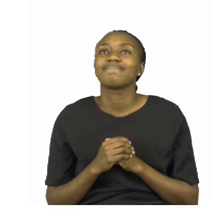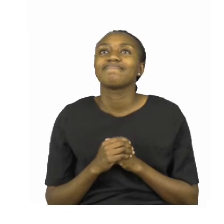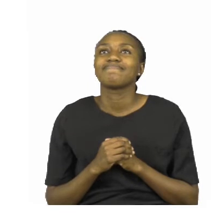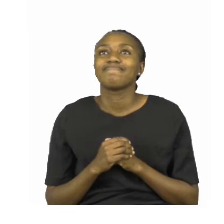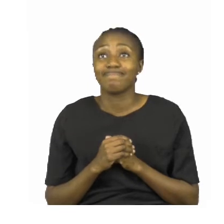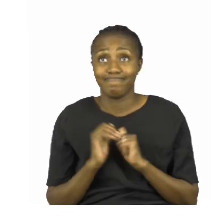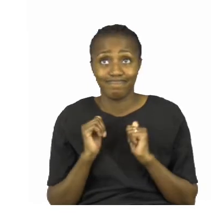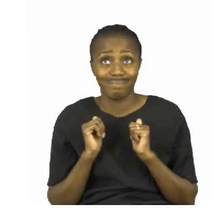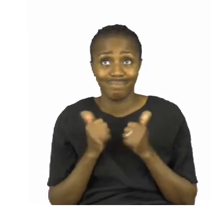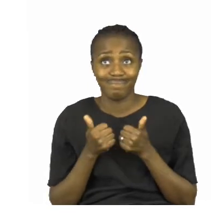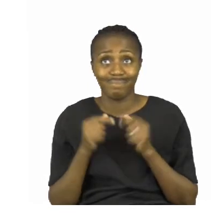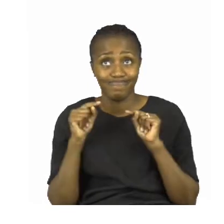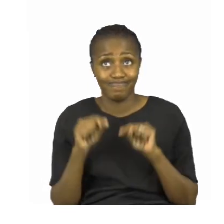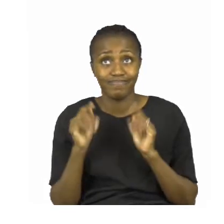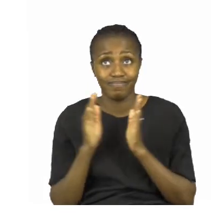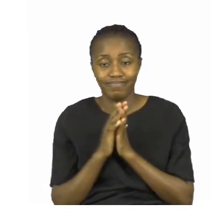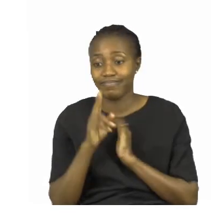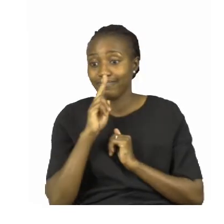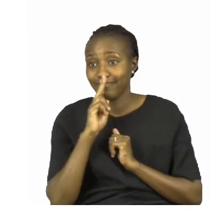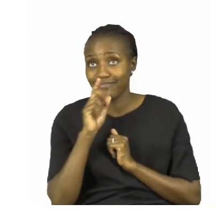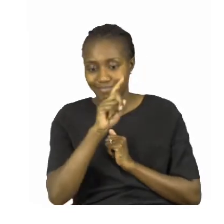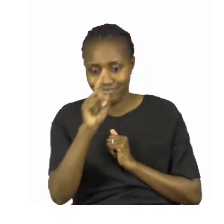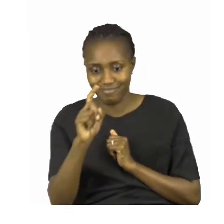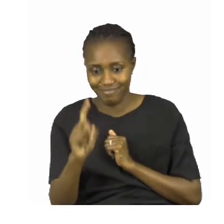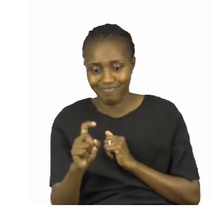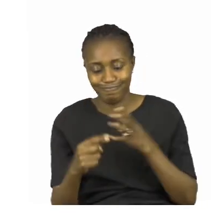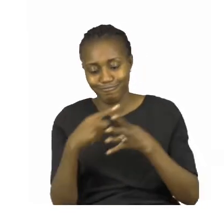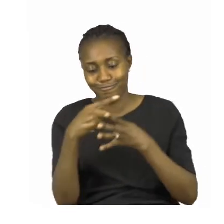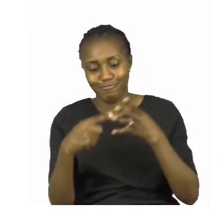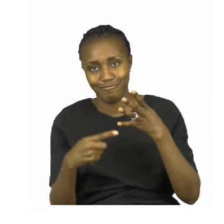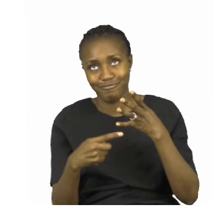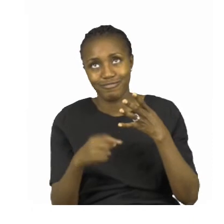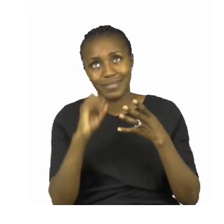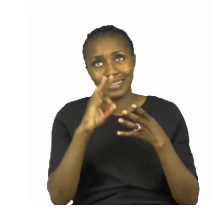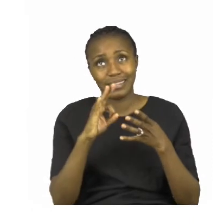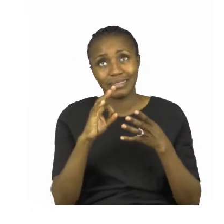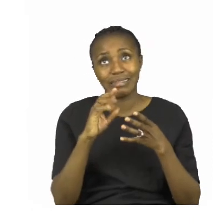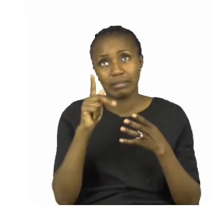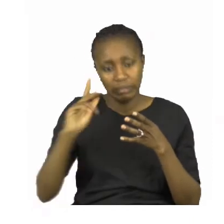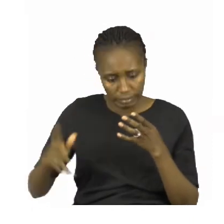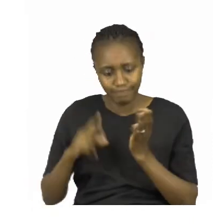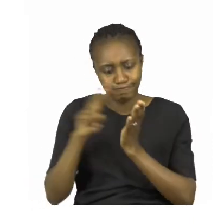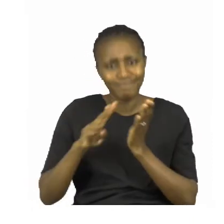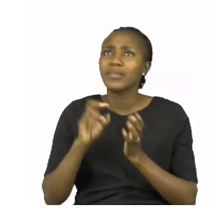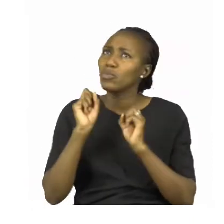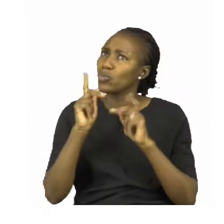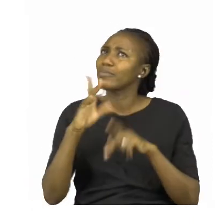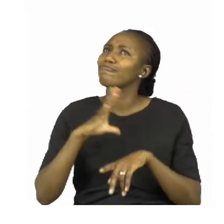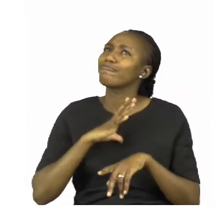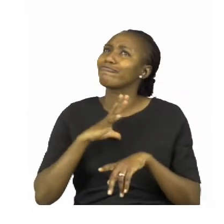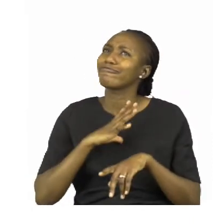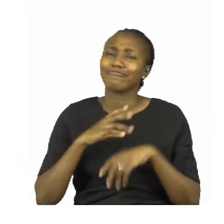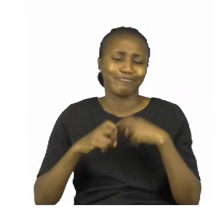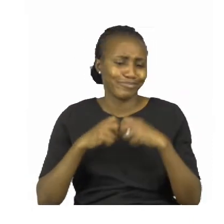So go ahead, boys and girls, answer your questions now. If you need to read the story again before you